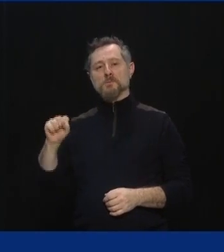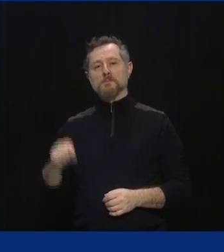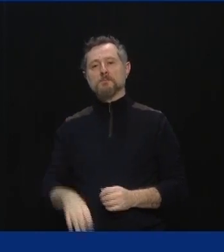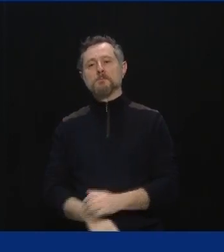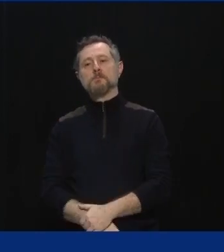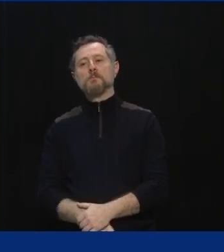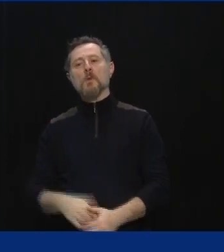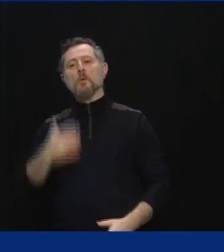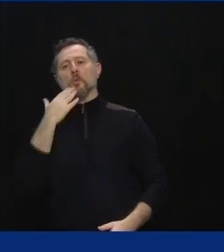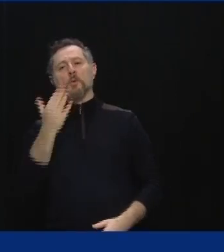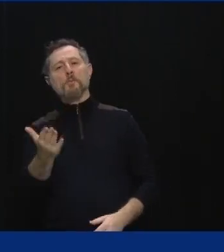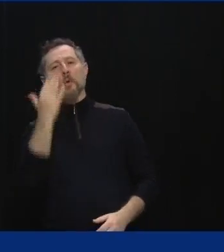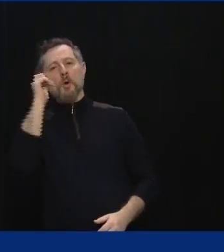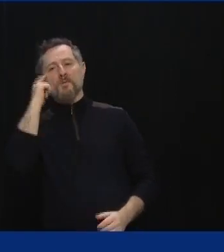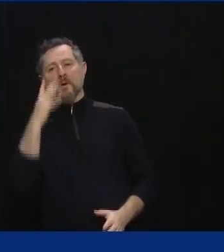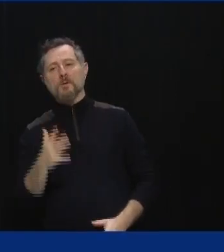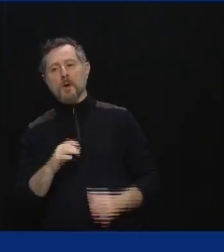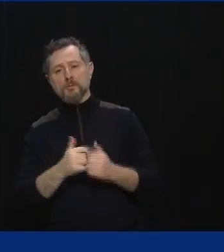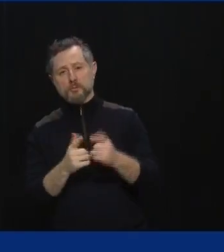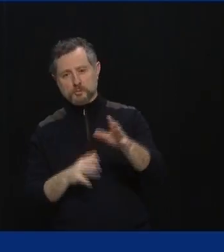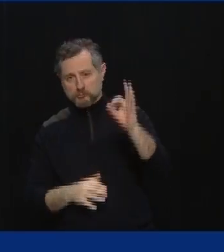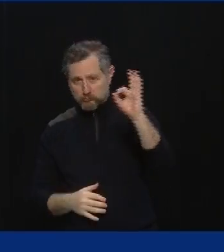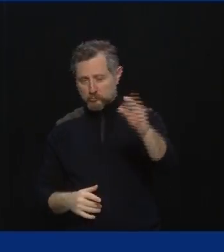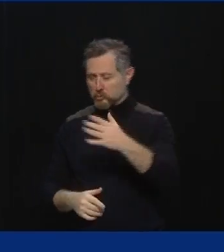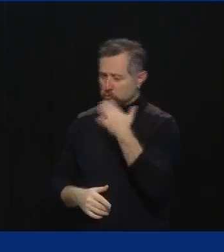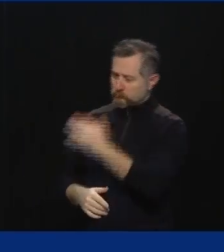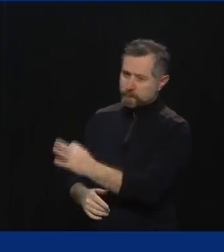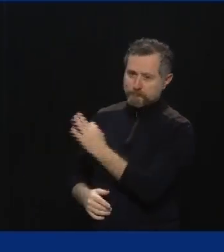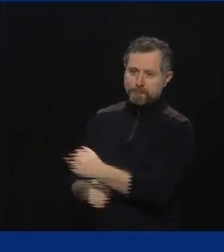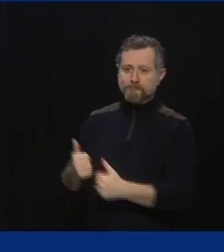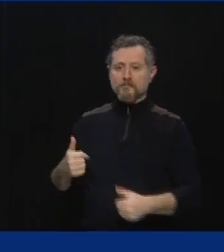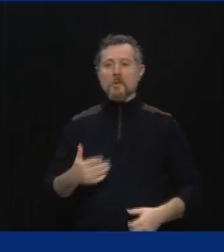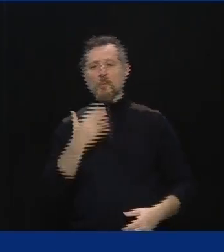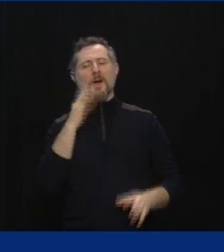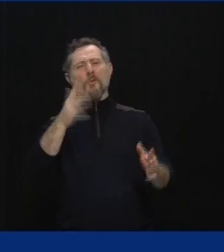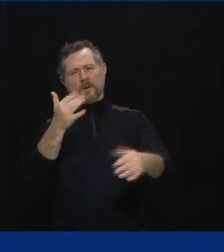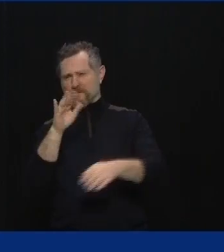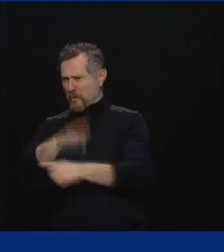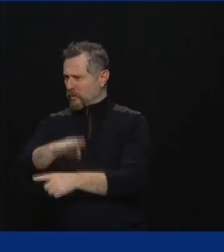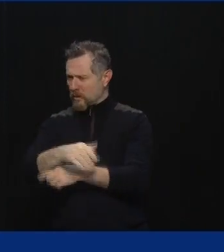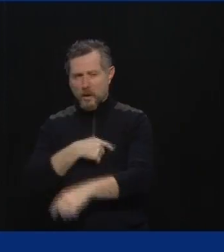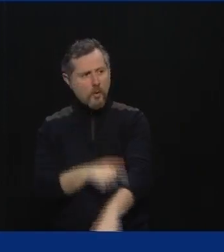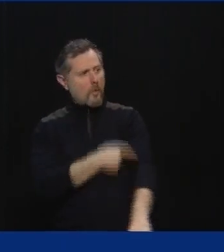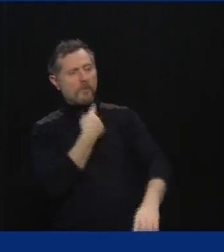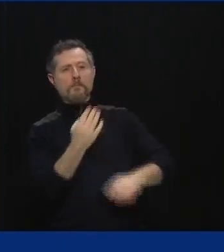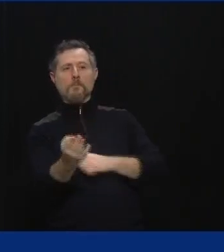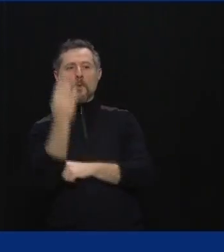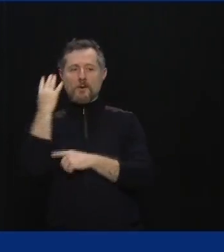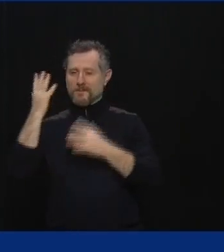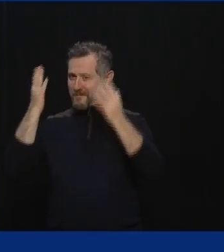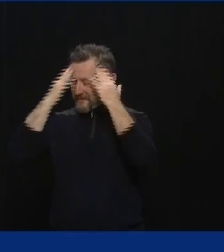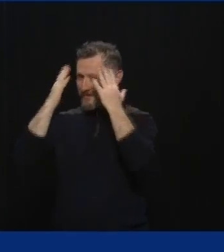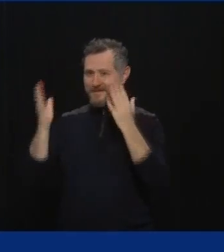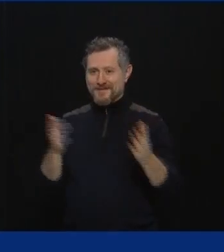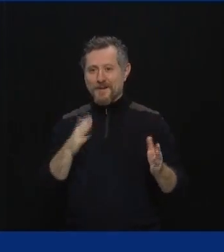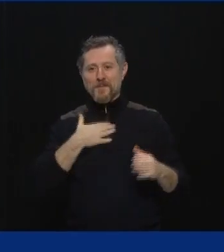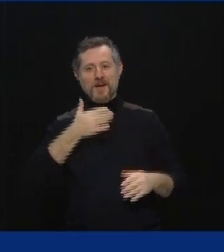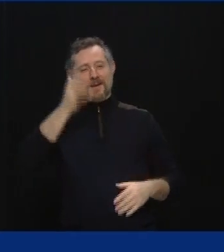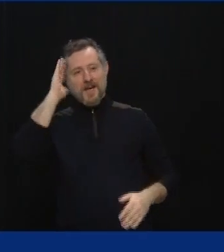Good morning, Governor Hochul. How are you doing? Good morning. We've now rolled into afternoon. It's been a long press morning. Oh, God. I didn't even